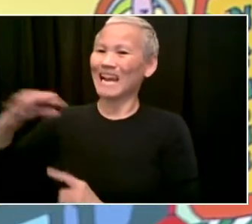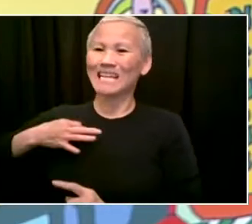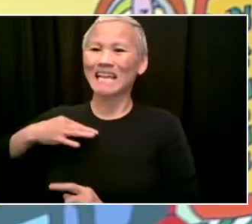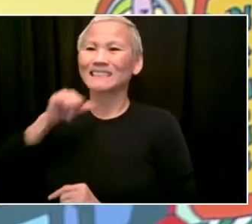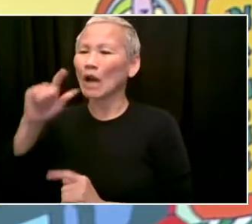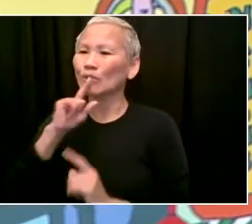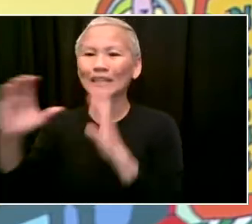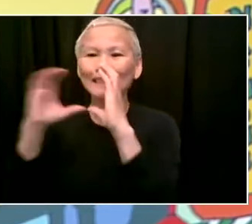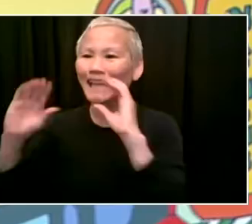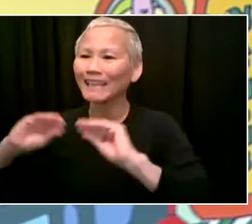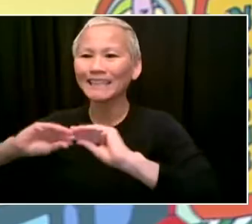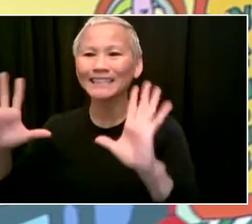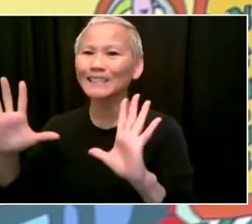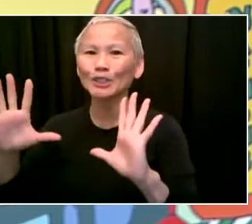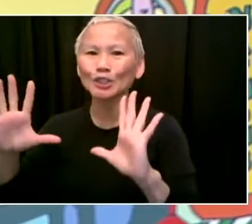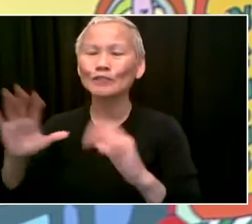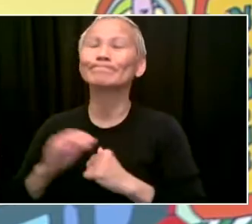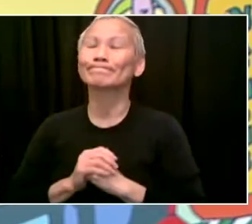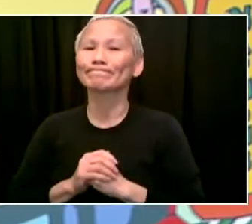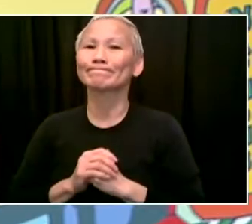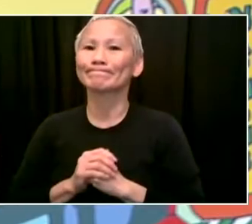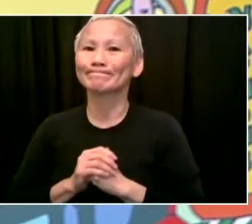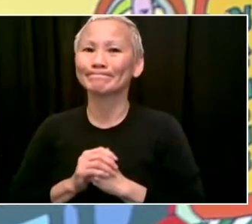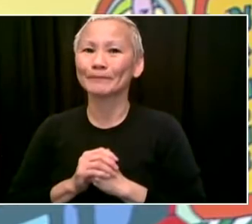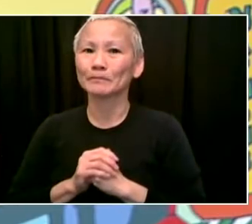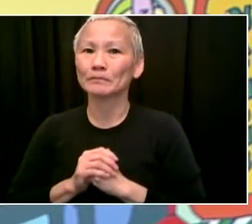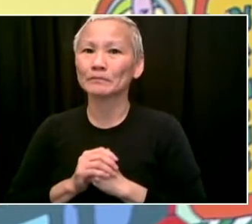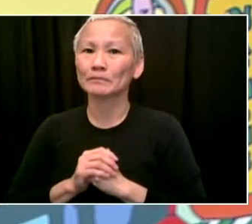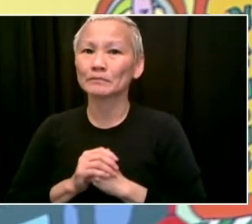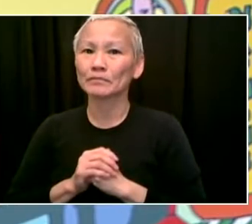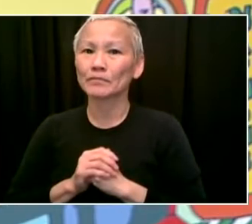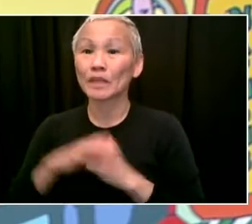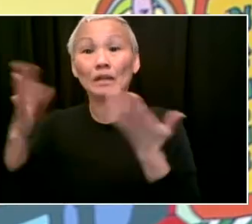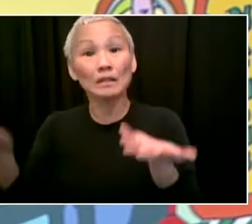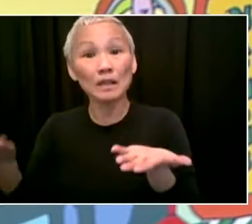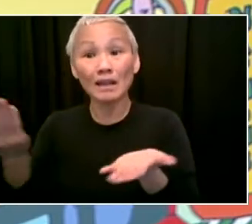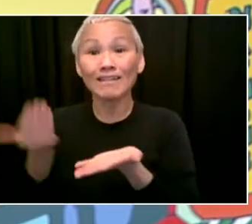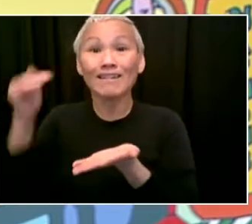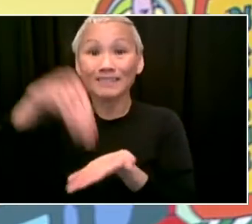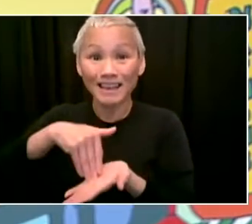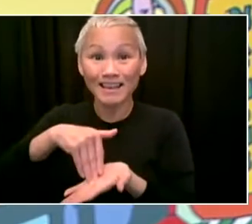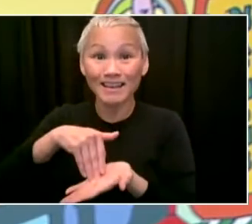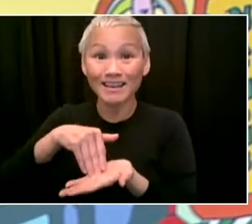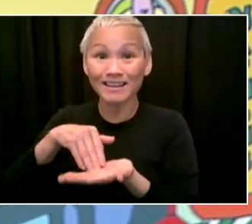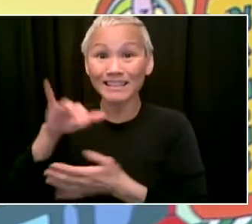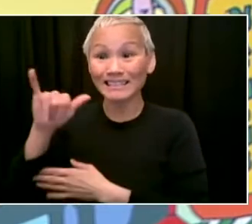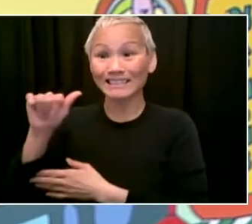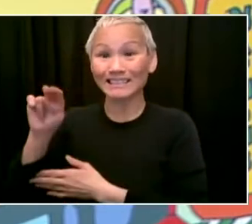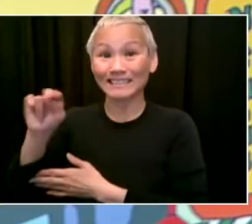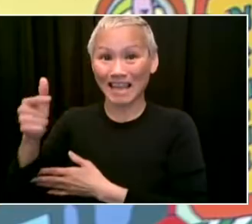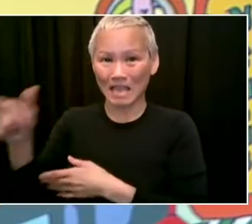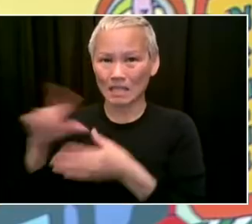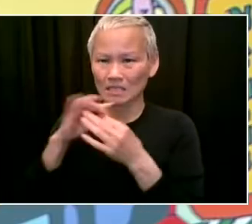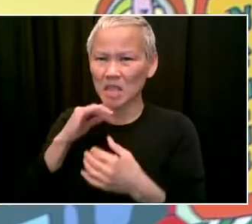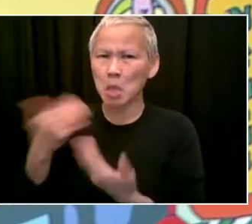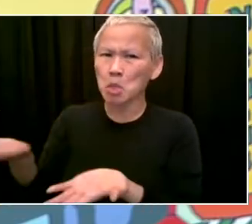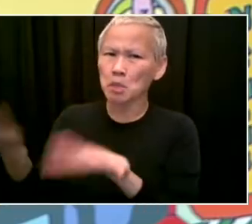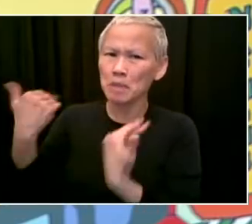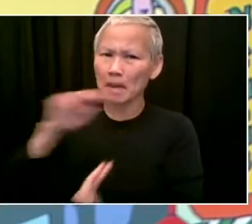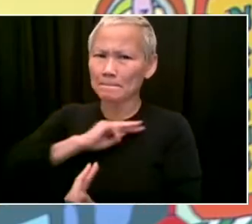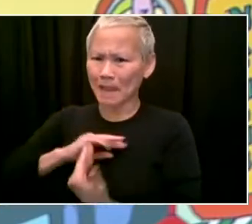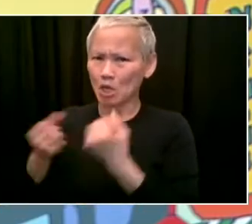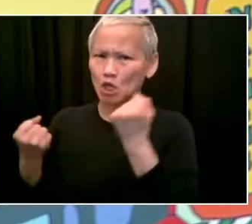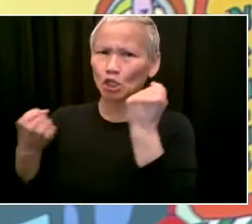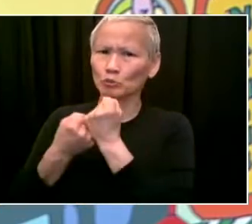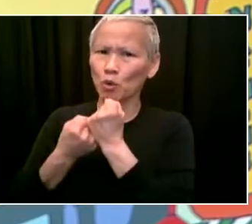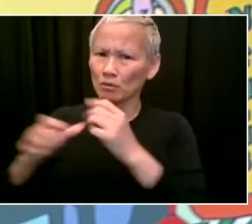About the, you know, Andrew Yang was the only one who said that he wanted your endorsement. But the fact that Catherine Garcia and Maya Wiley, who used to work for